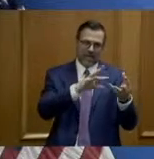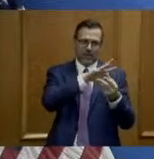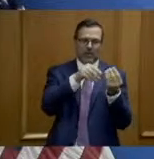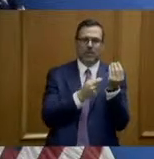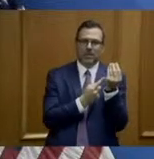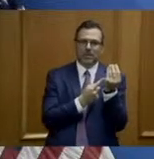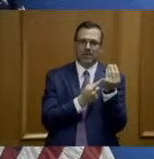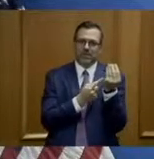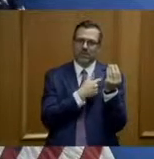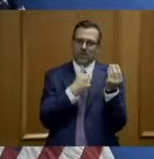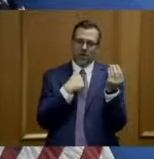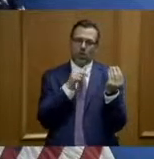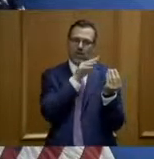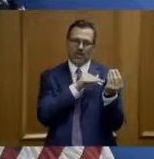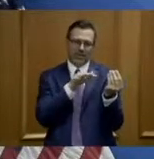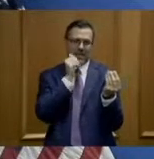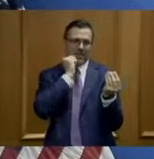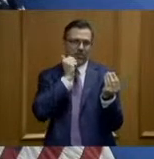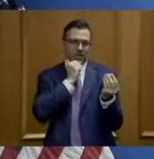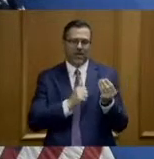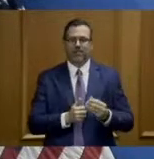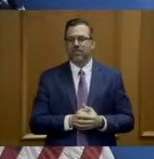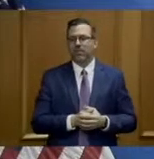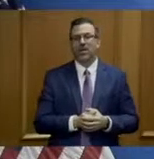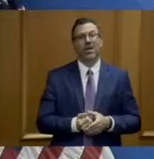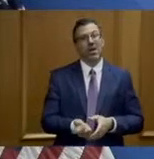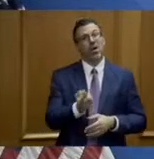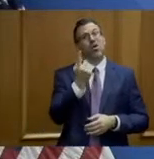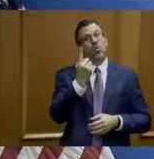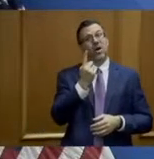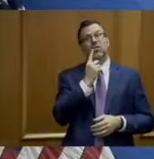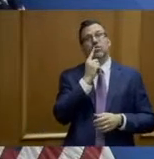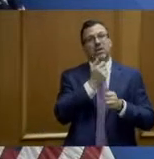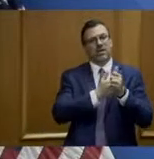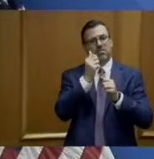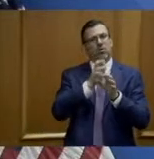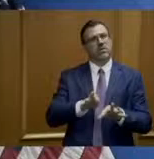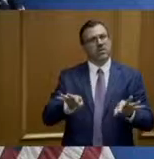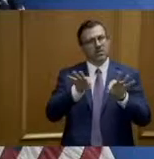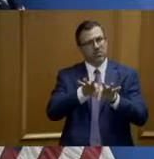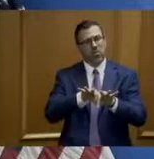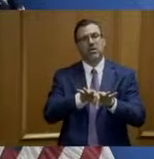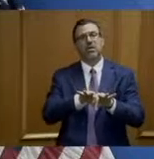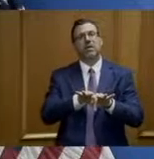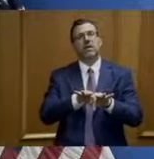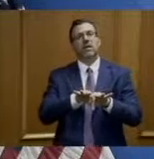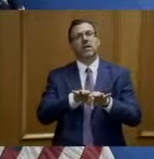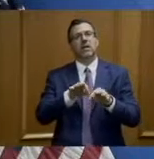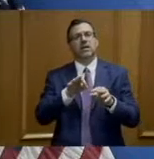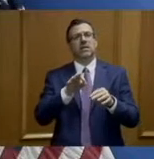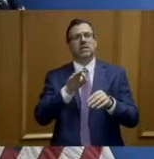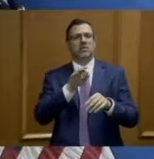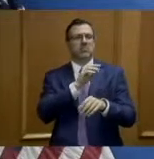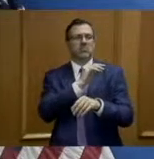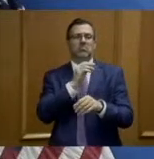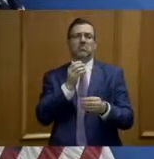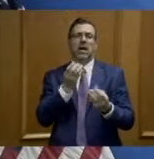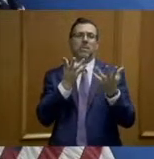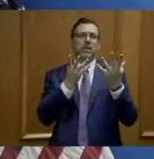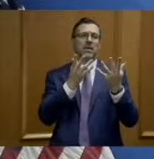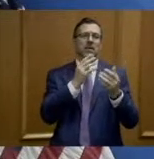data that we look at every single day. One of the most important ones is our hospital capacity, our healthcare